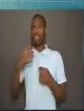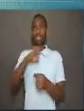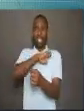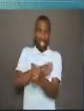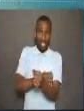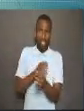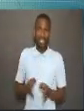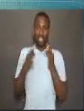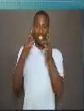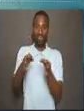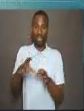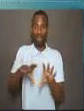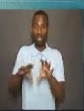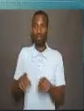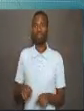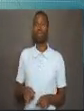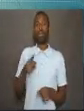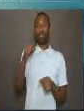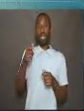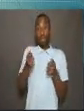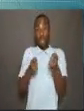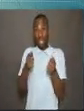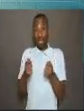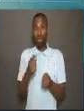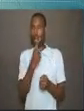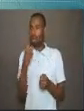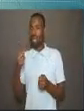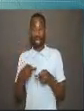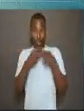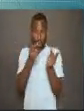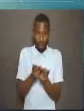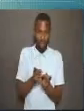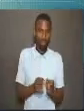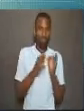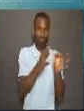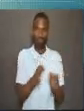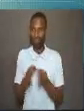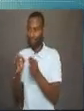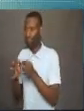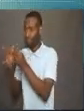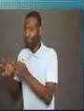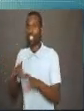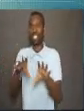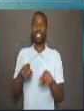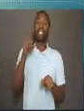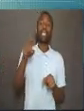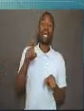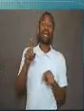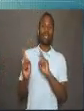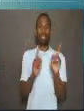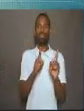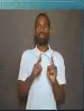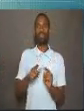transfer to components of the car which must remain at lower temperatures to function.